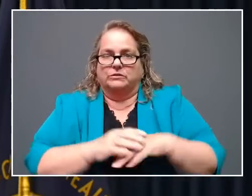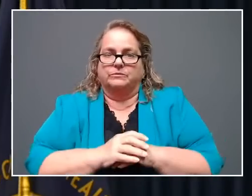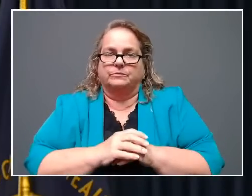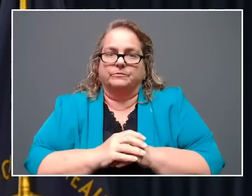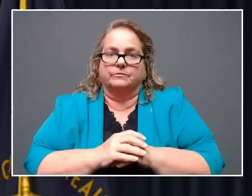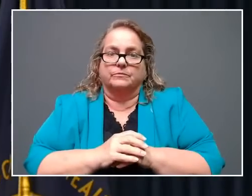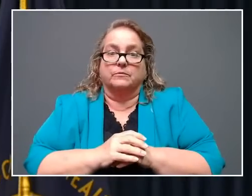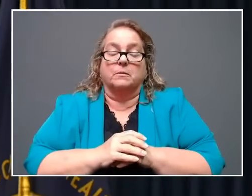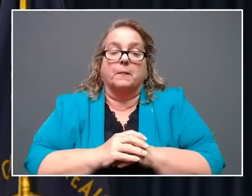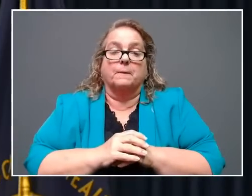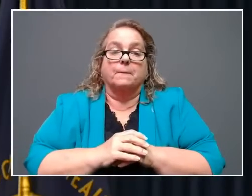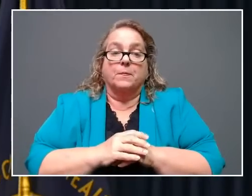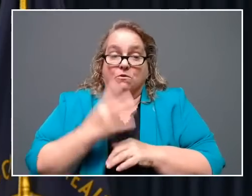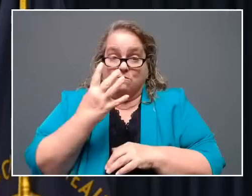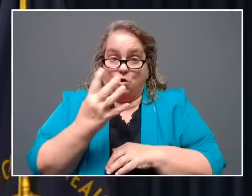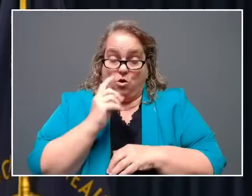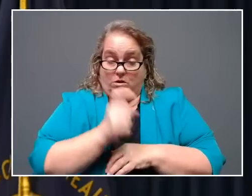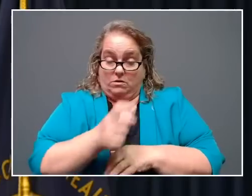awards.